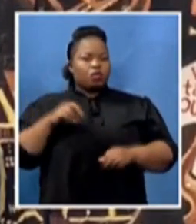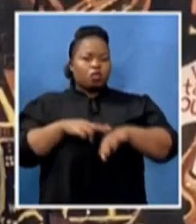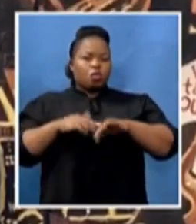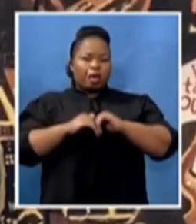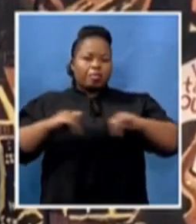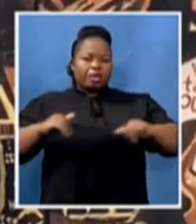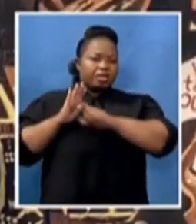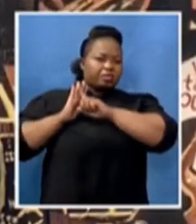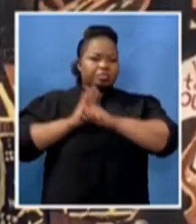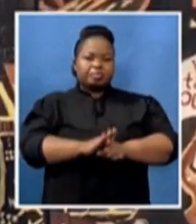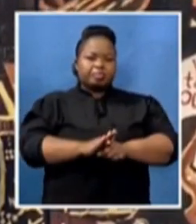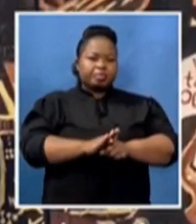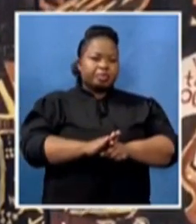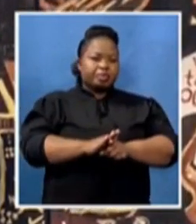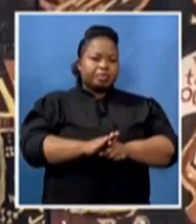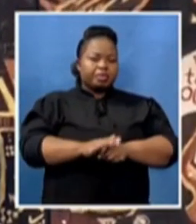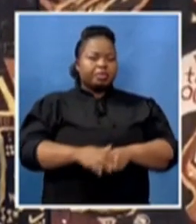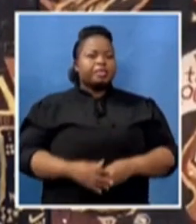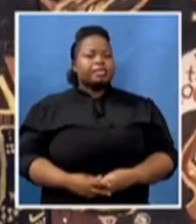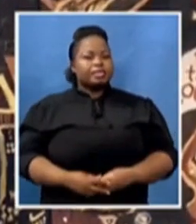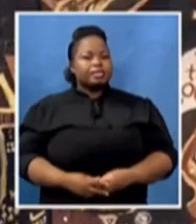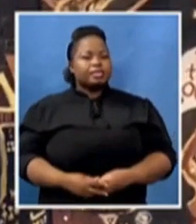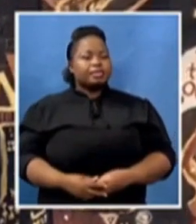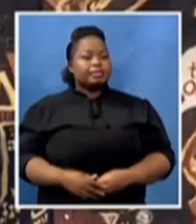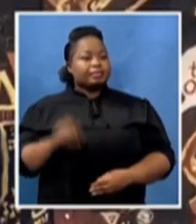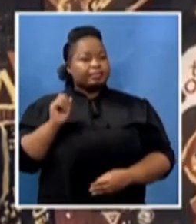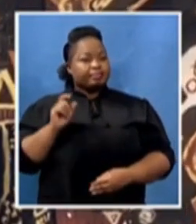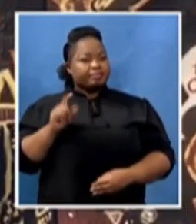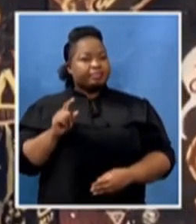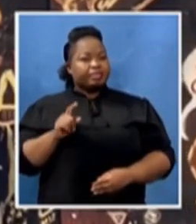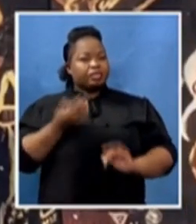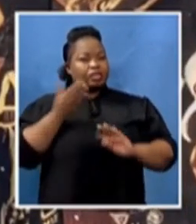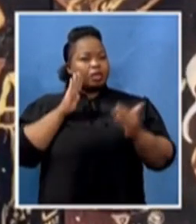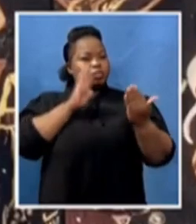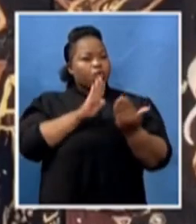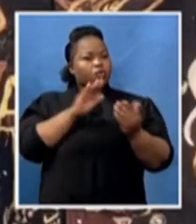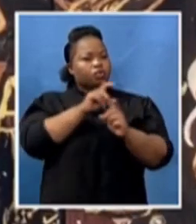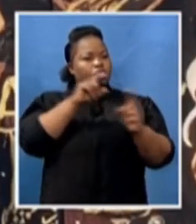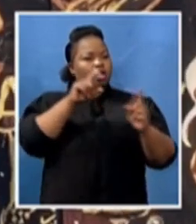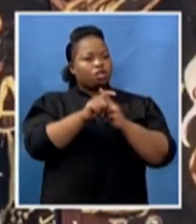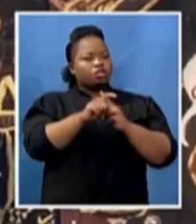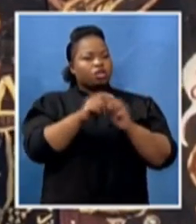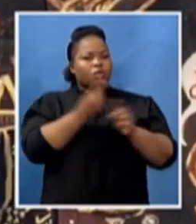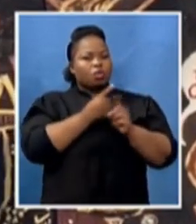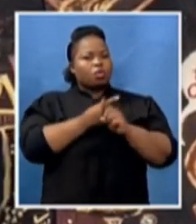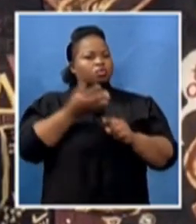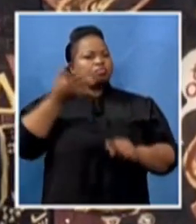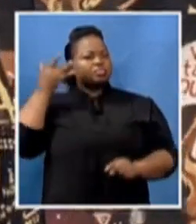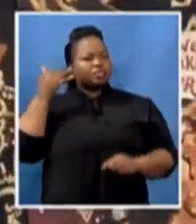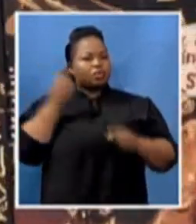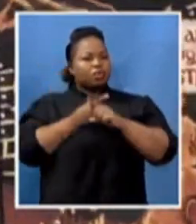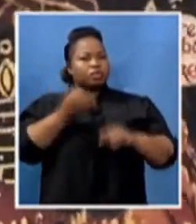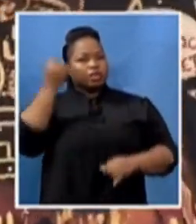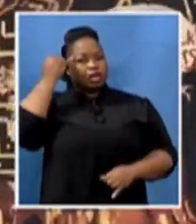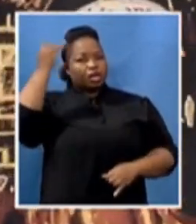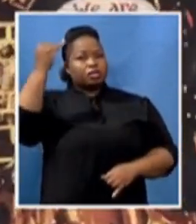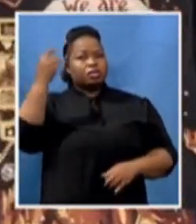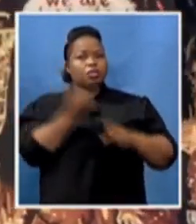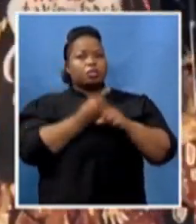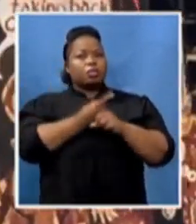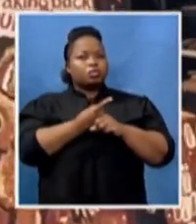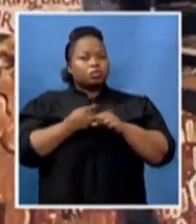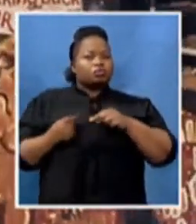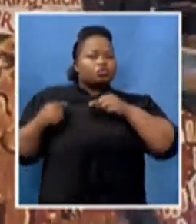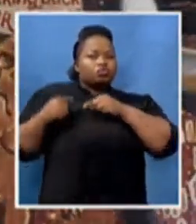It's an approach to culture which has fed and merged with art and ideas developed in the struggle for women's liberation around the